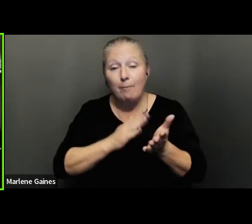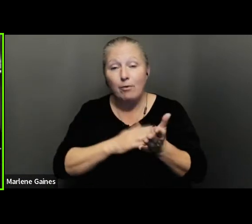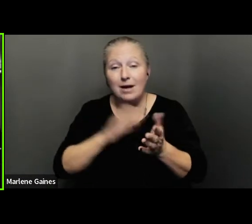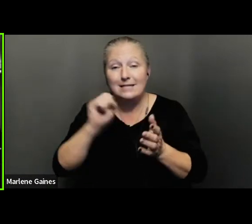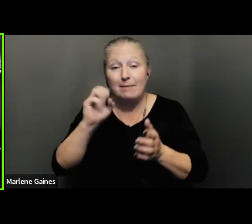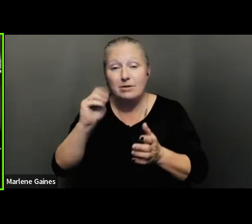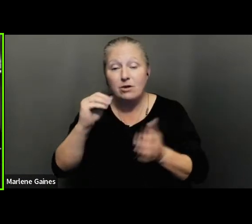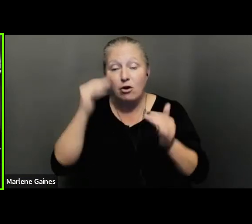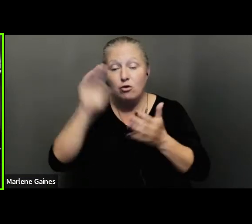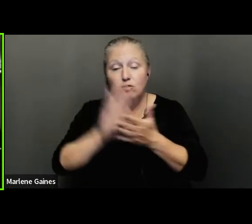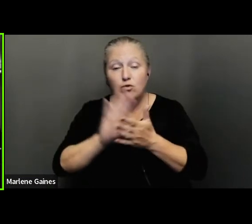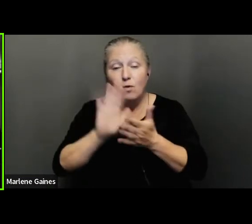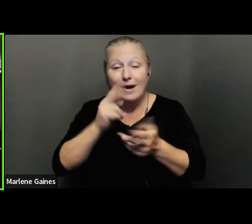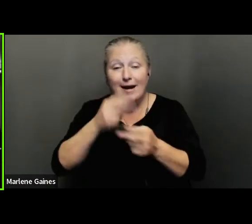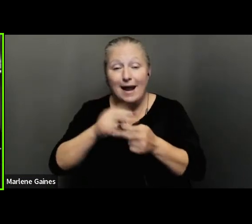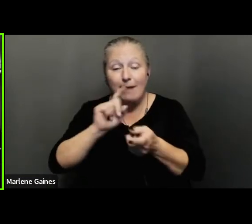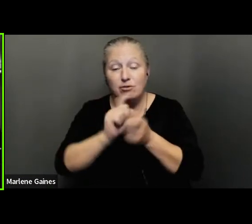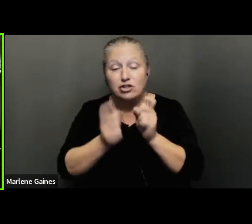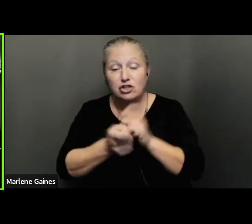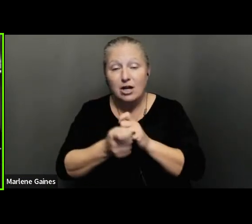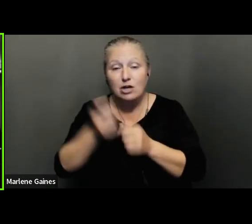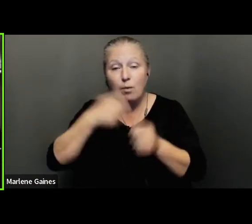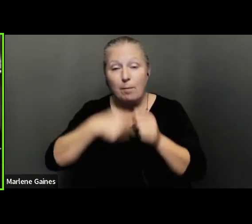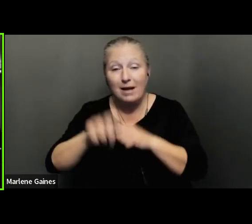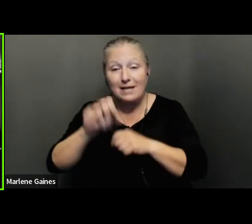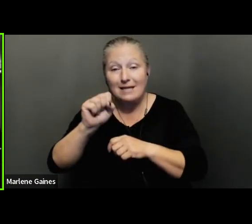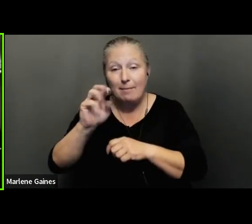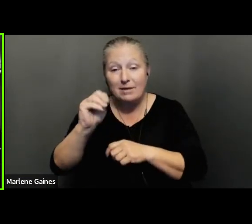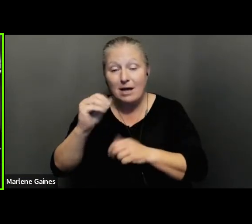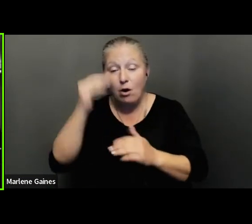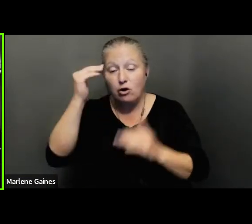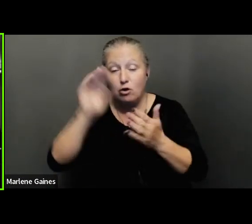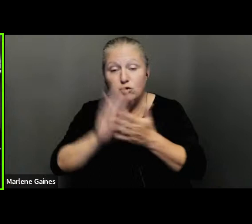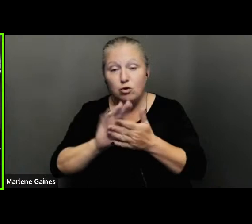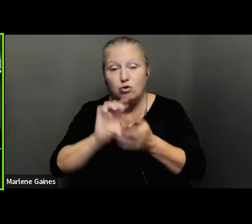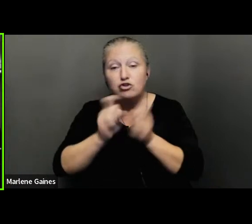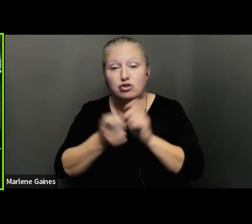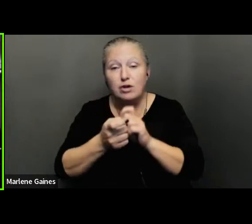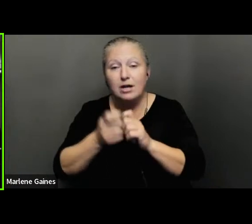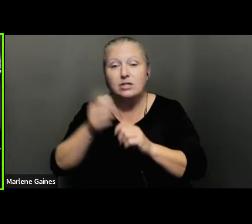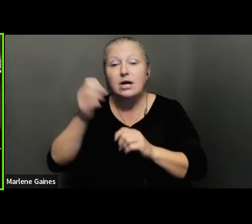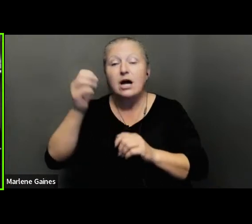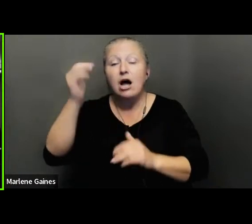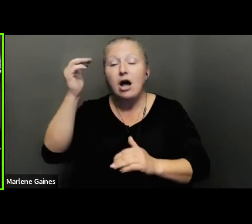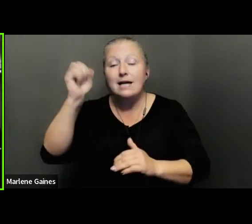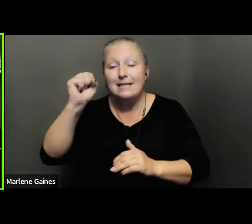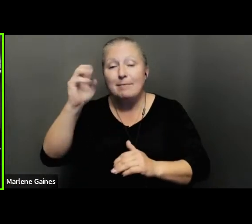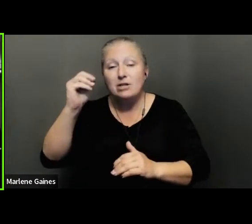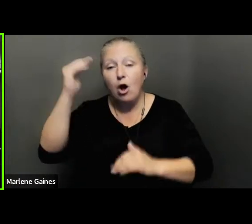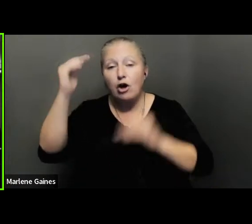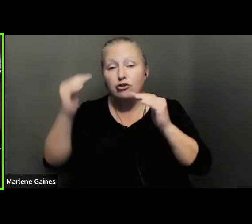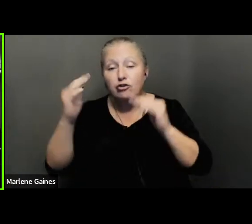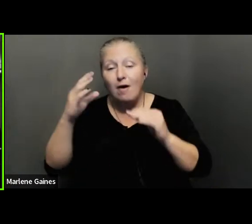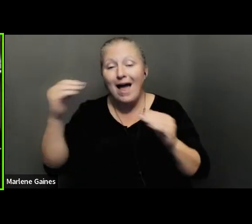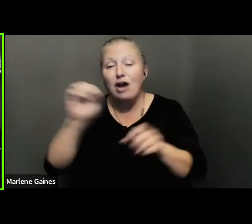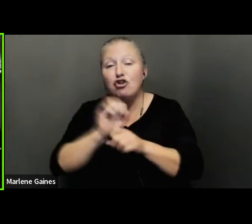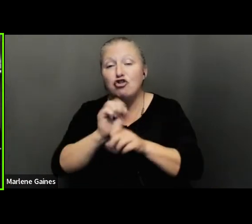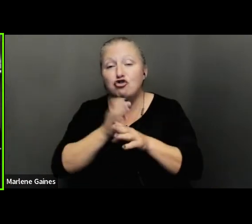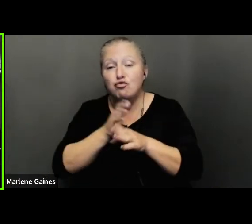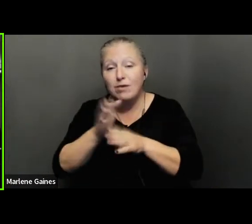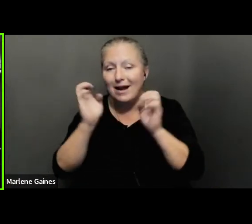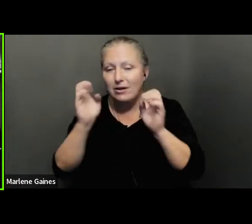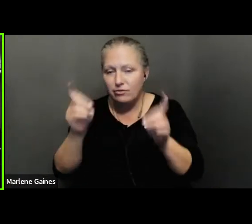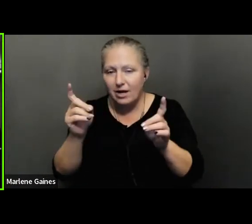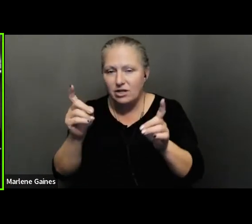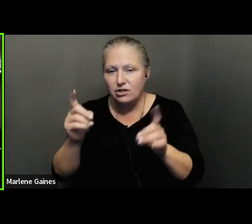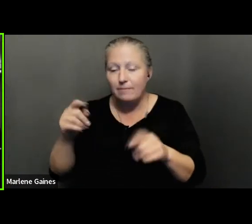School name change. Replace San Mateo Adult School to San Mateo Adult and Career Education. Yeah, I'll take it. So this is really